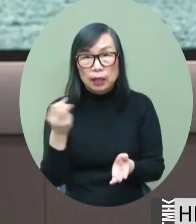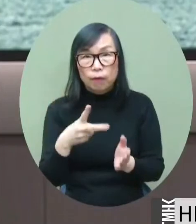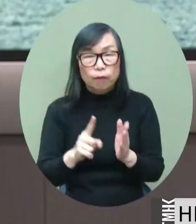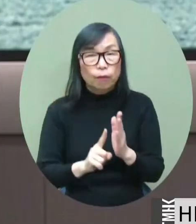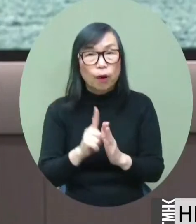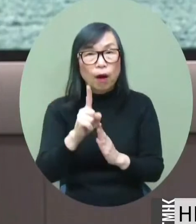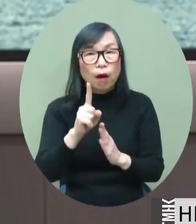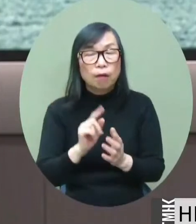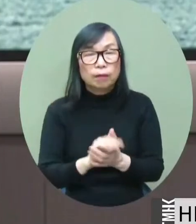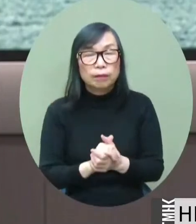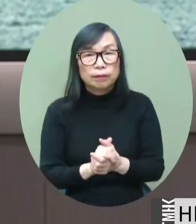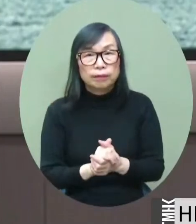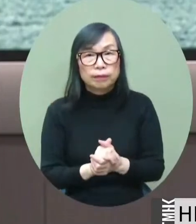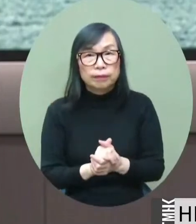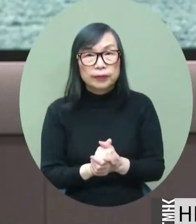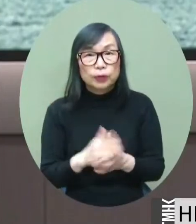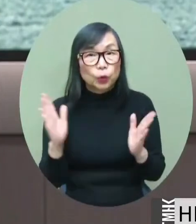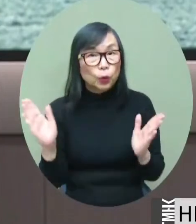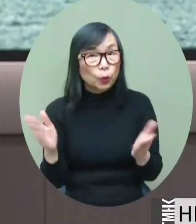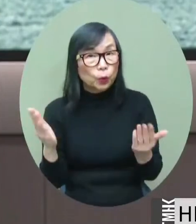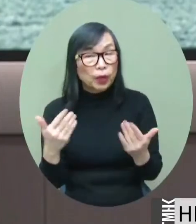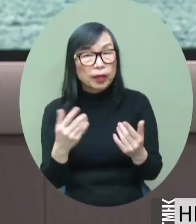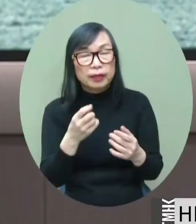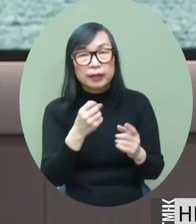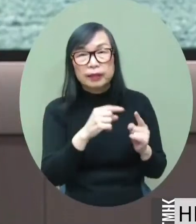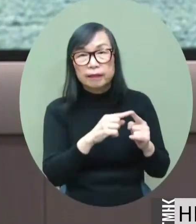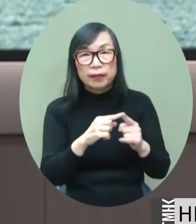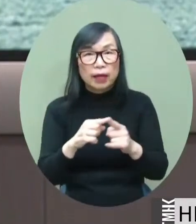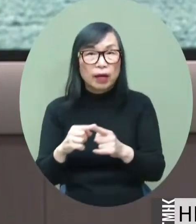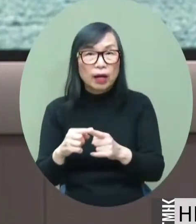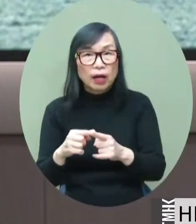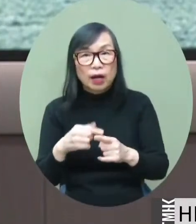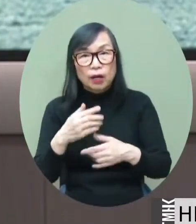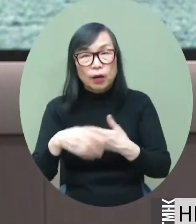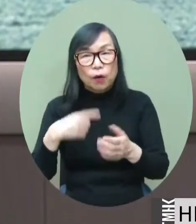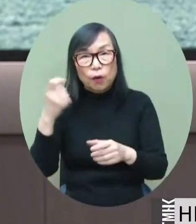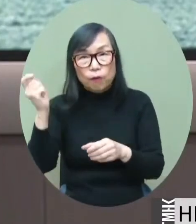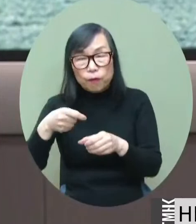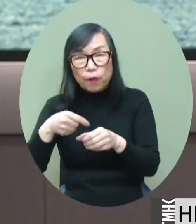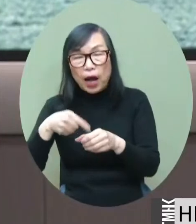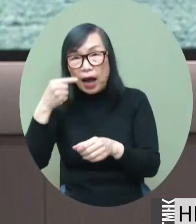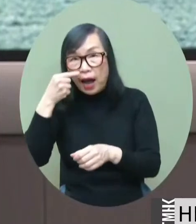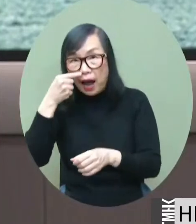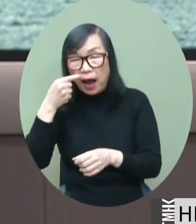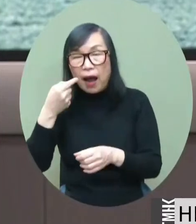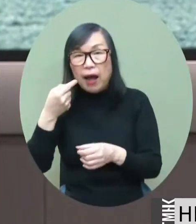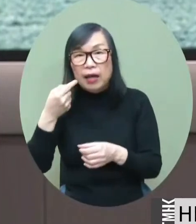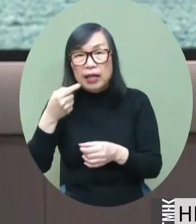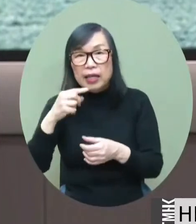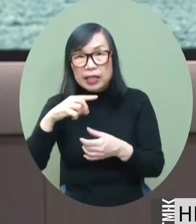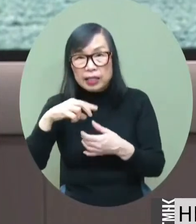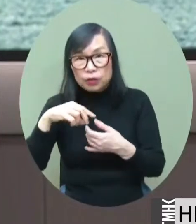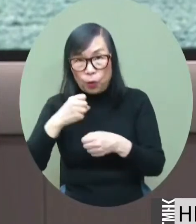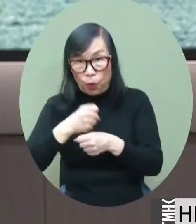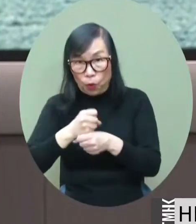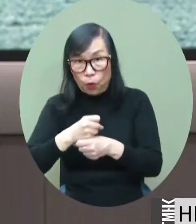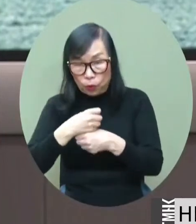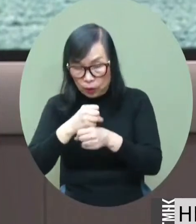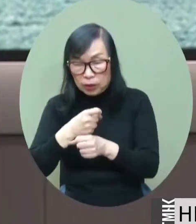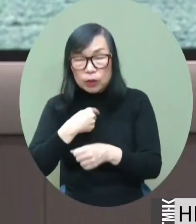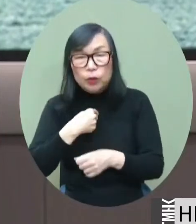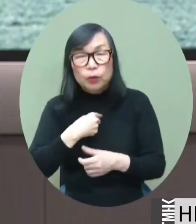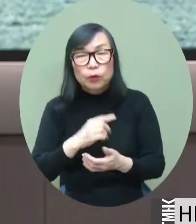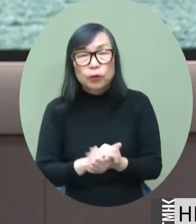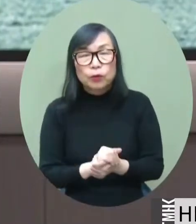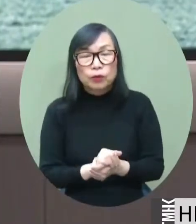to prevent a rebound in the infection figures. We also encourage Hong Kong people to